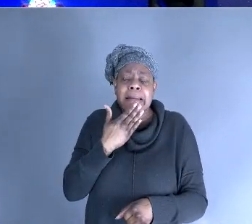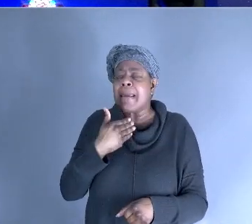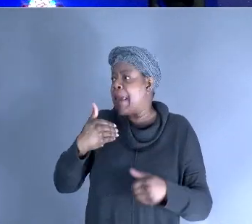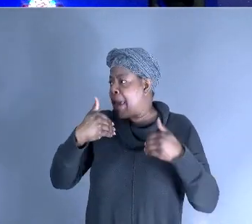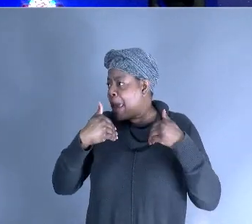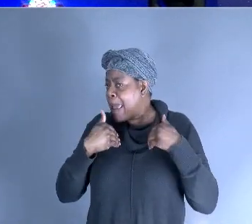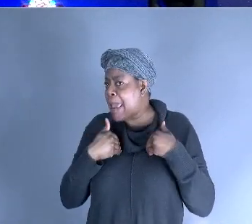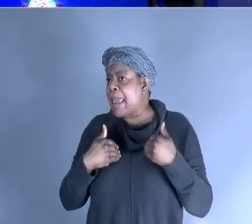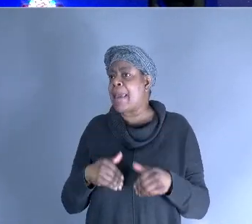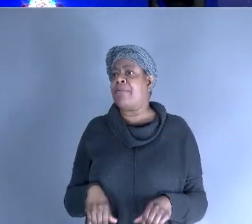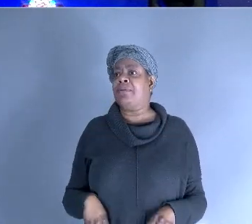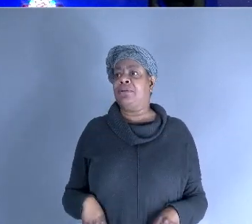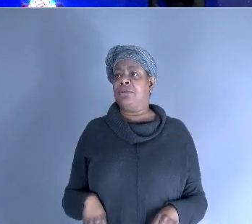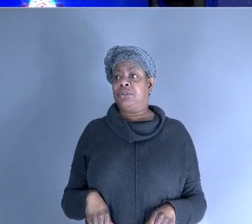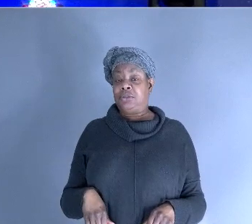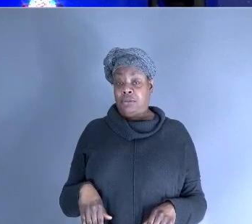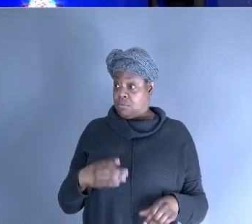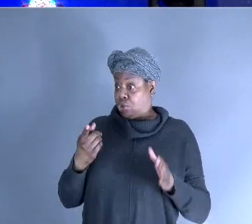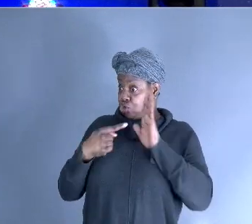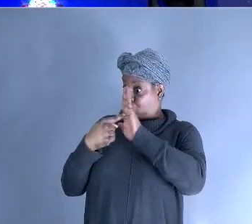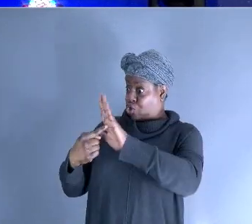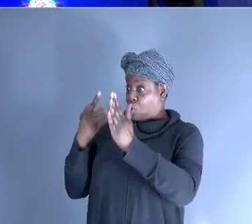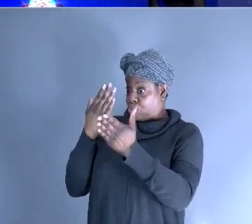Here is its fruit.